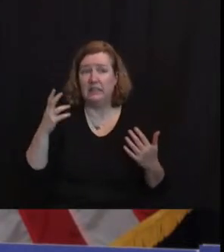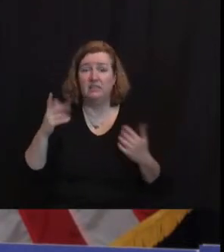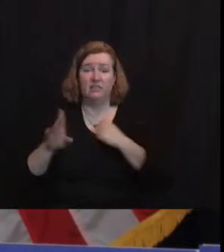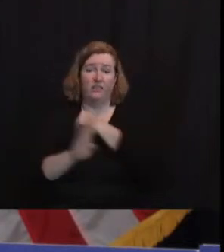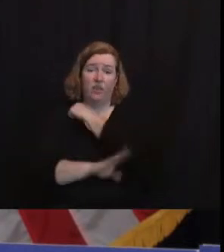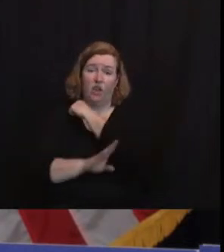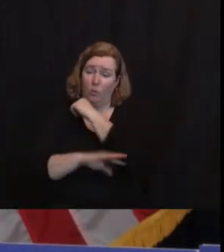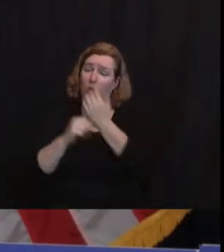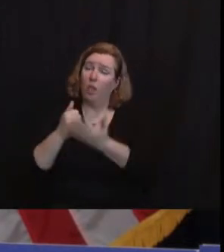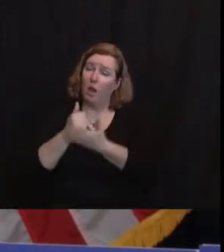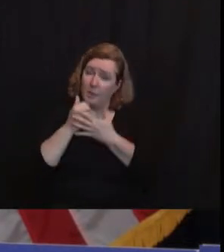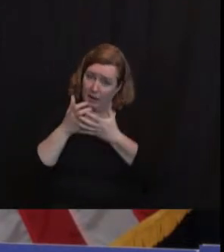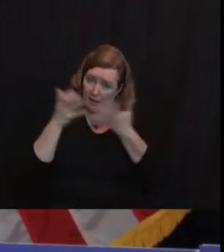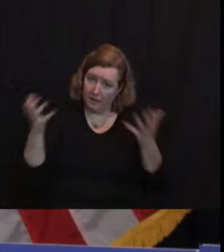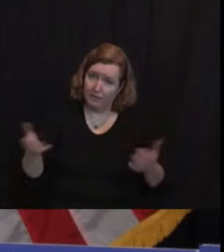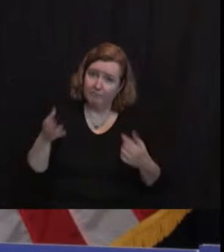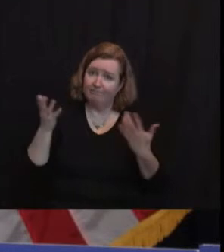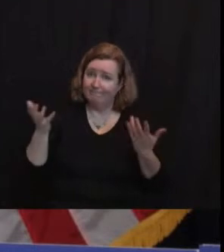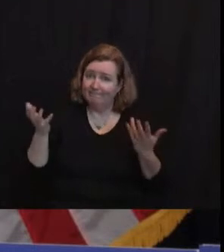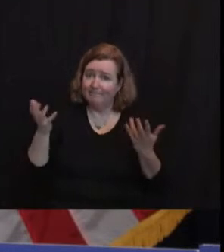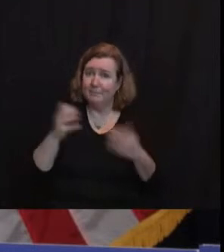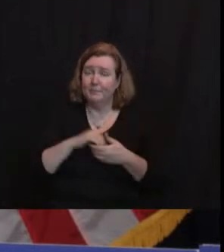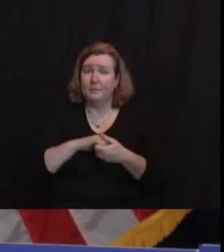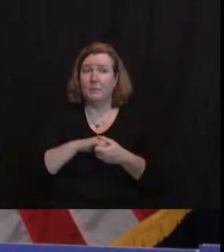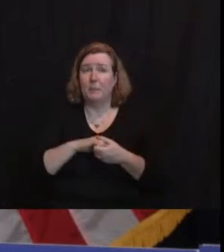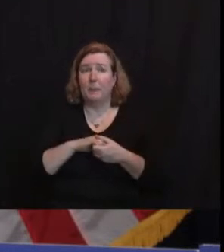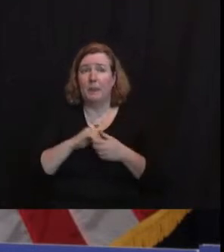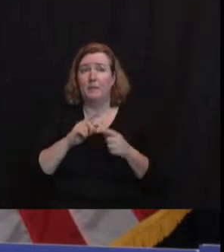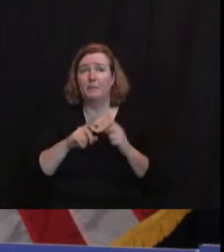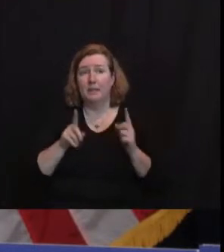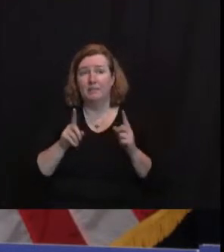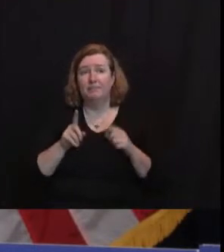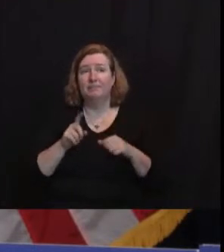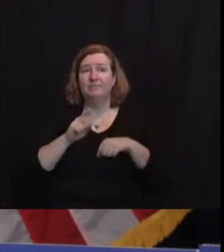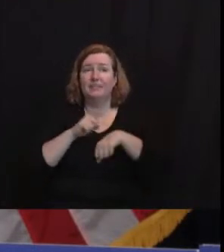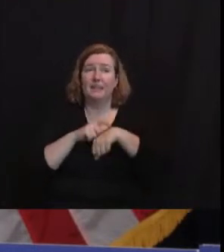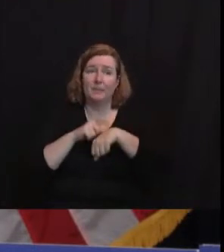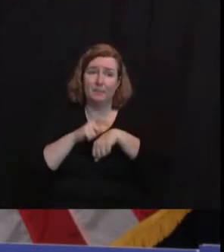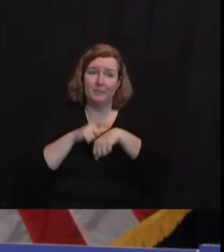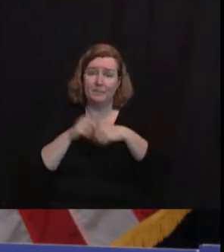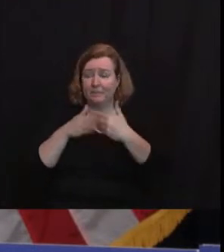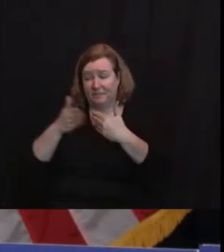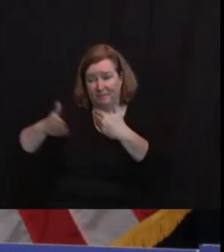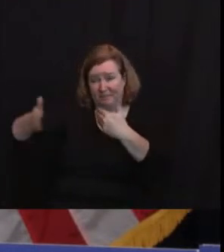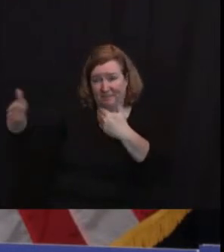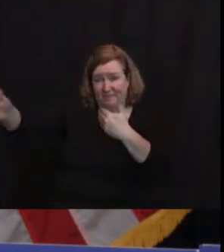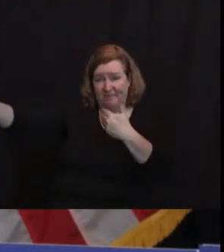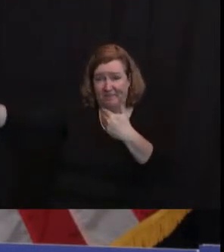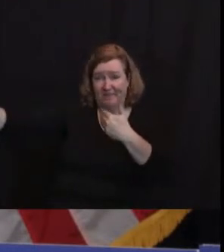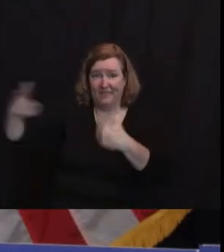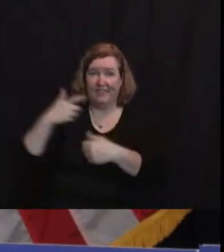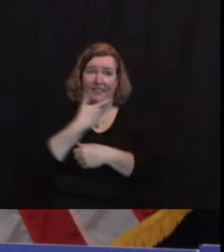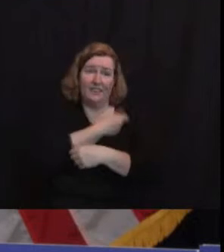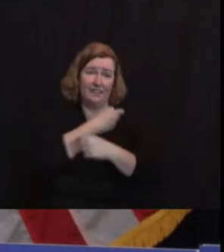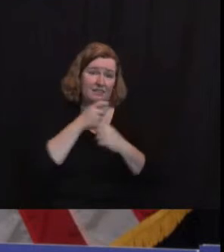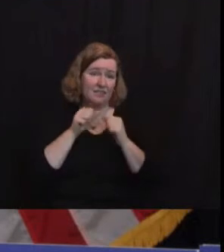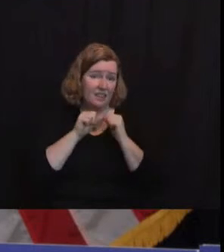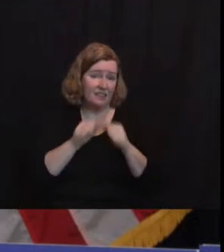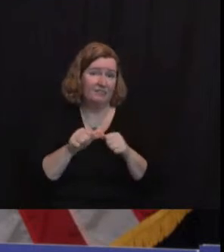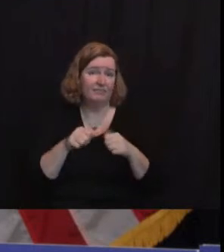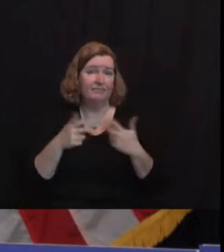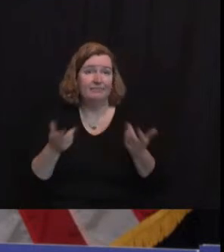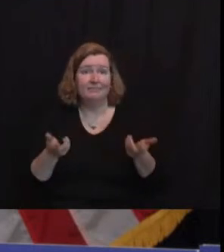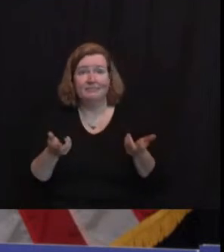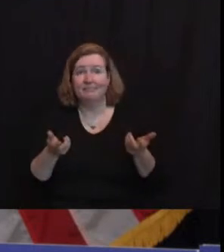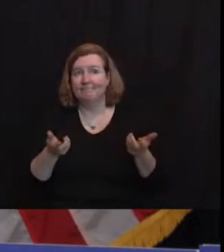well. But again, as I said before, time will tell. I said that in terms of durability, and time will tell in terms of when we